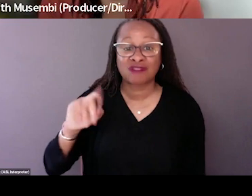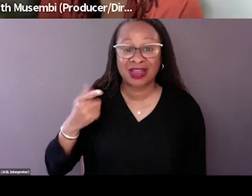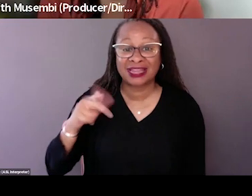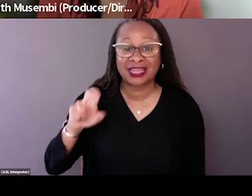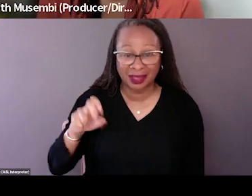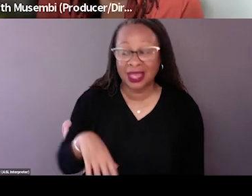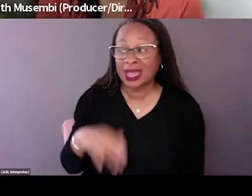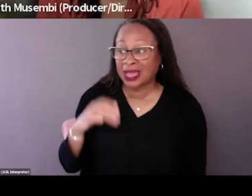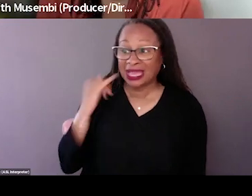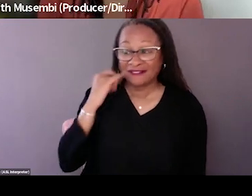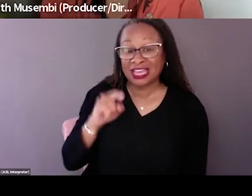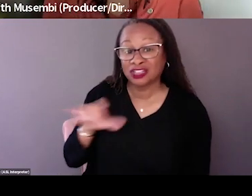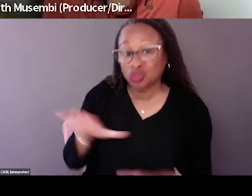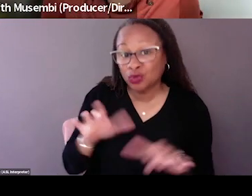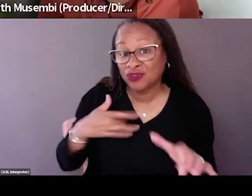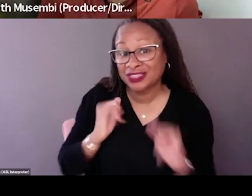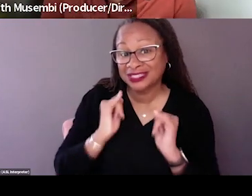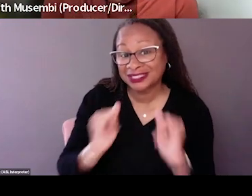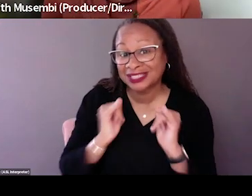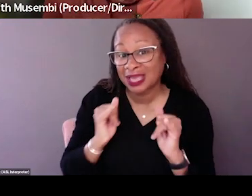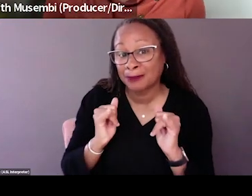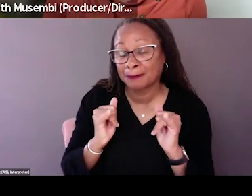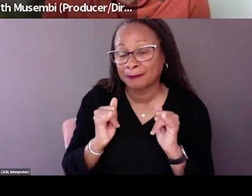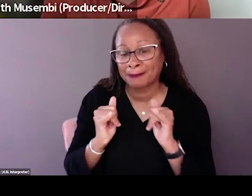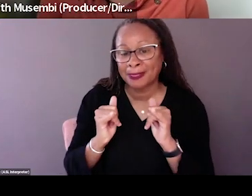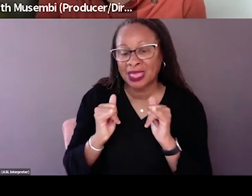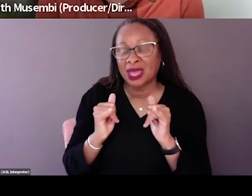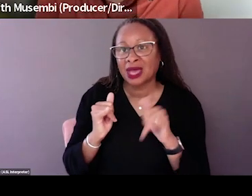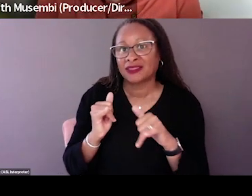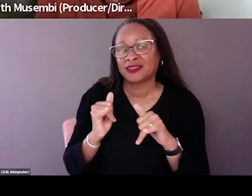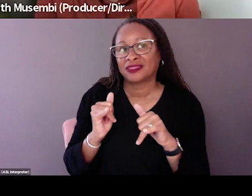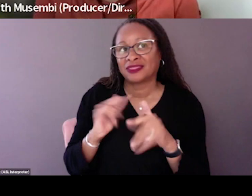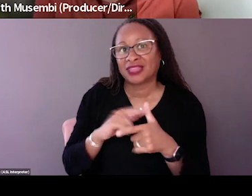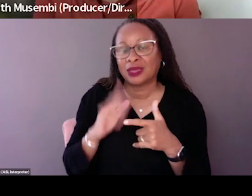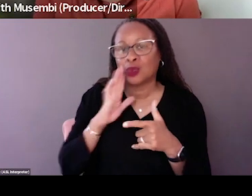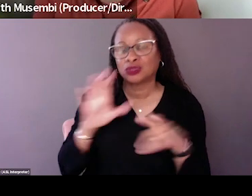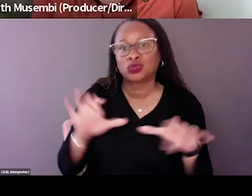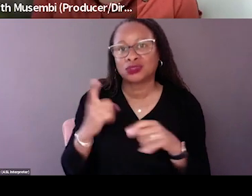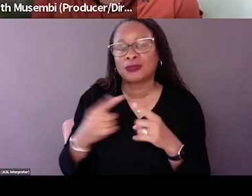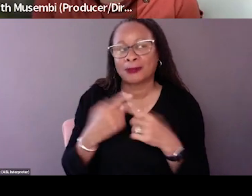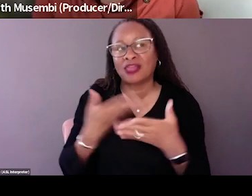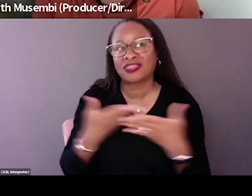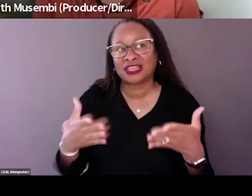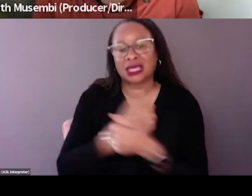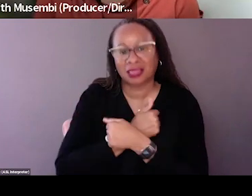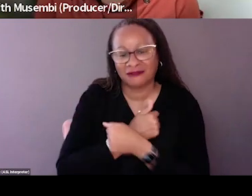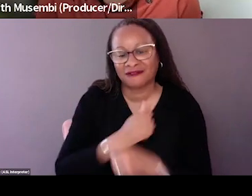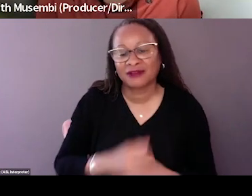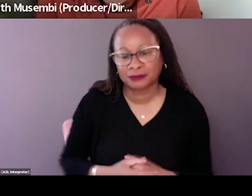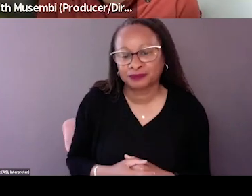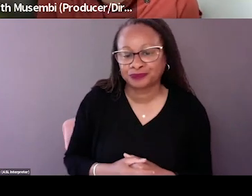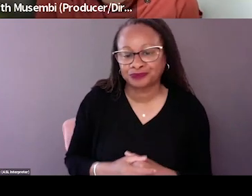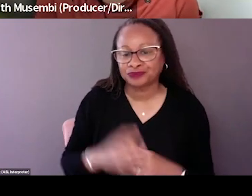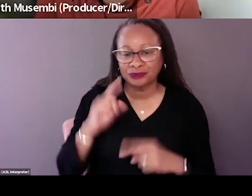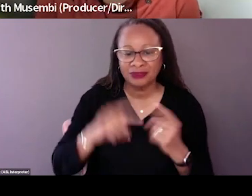who are in love doing something about the things they love. Because you can't change anything